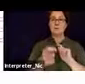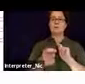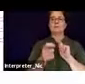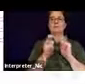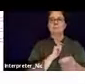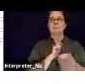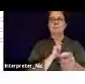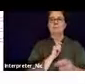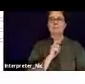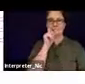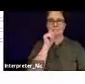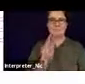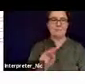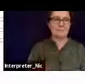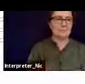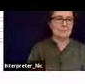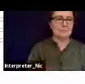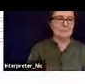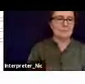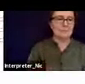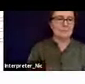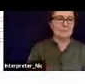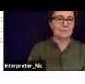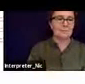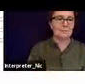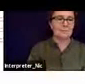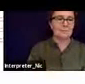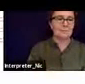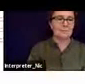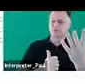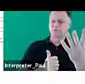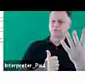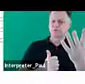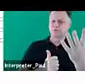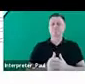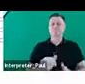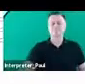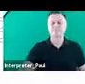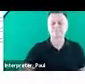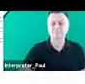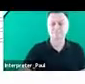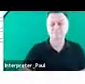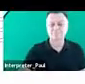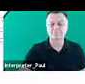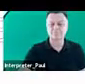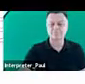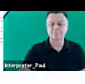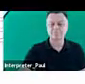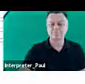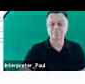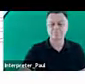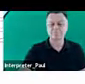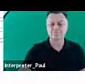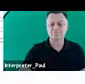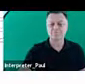Probably one of the questions going on in your mind. So just a few examples. The first one, I have dyslexia. I will need